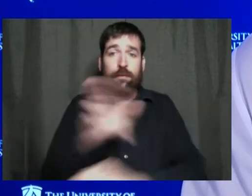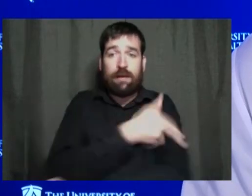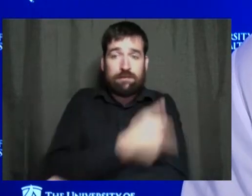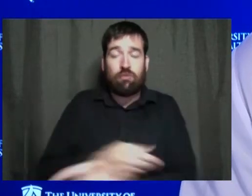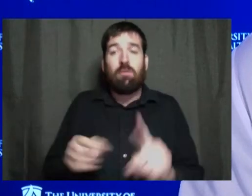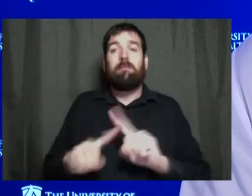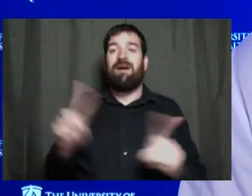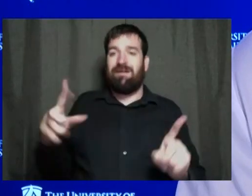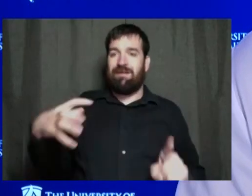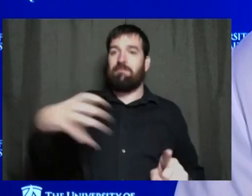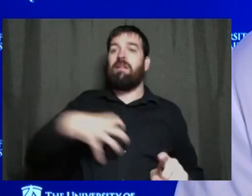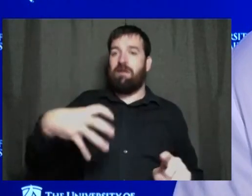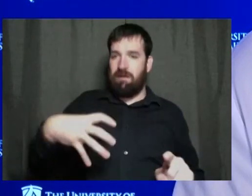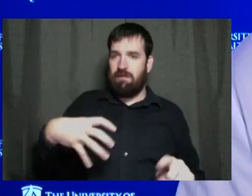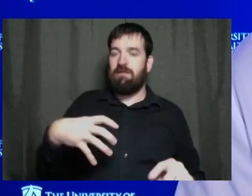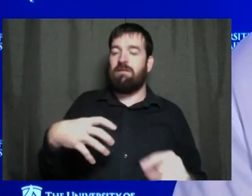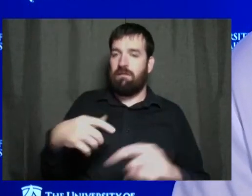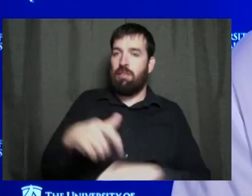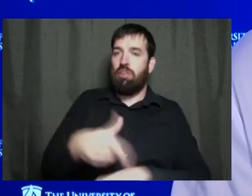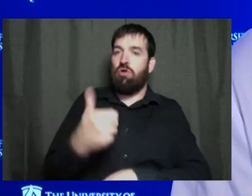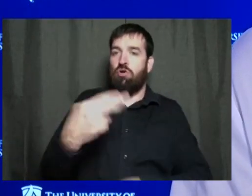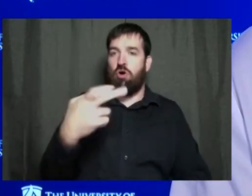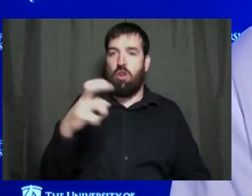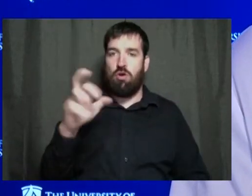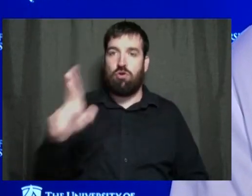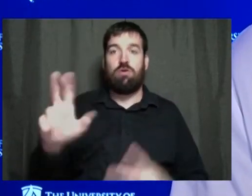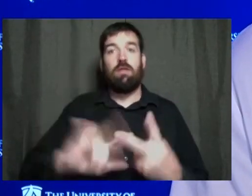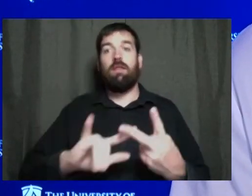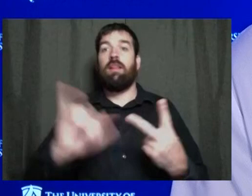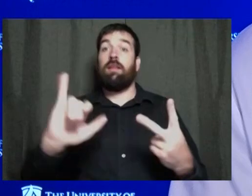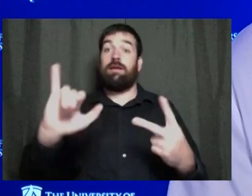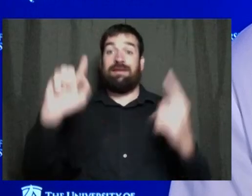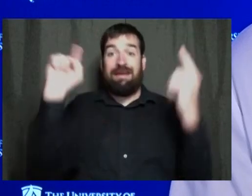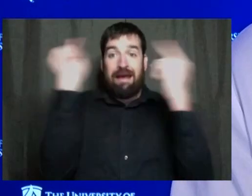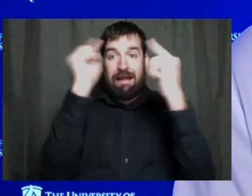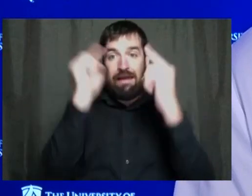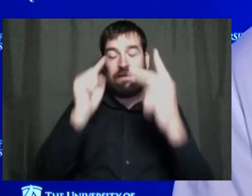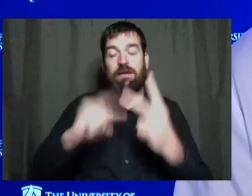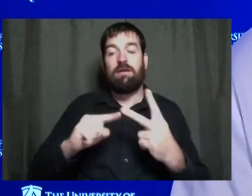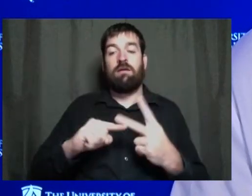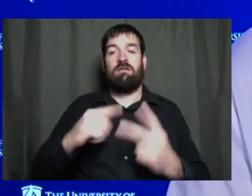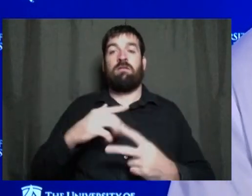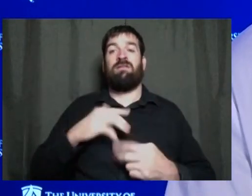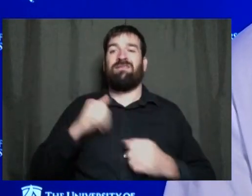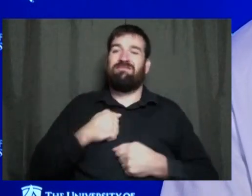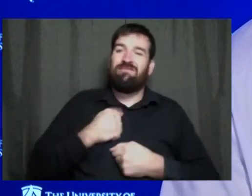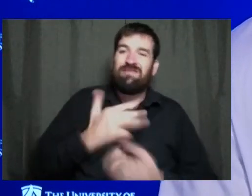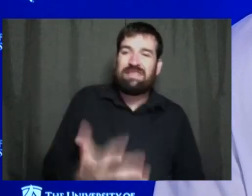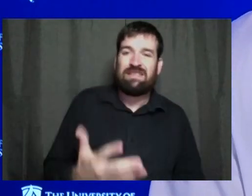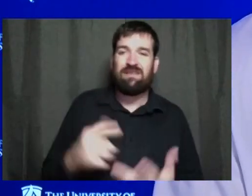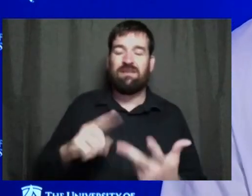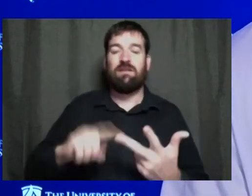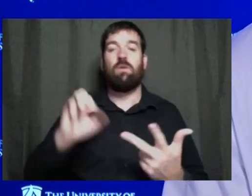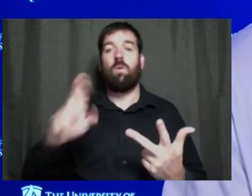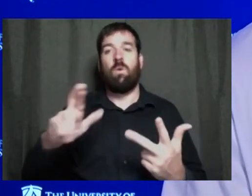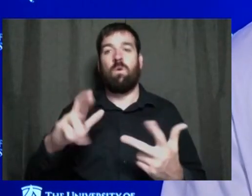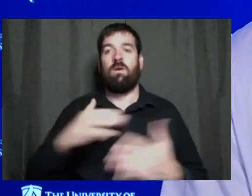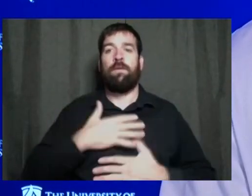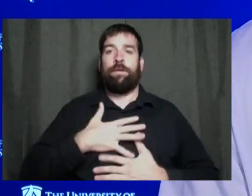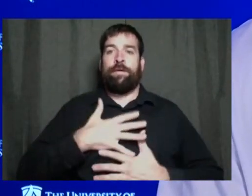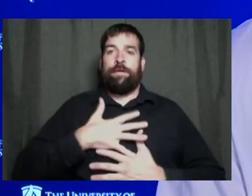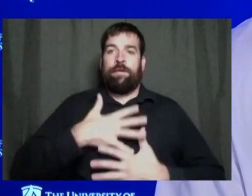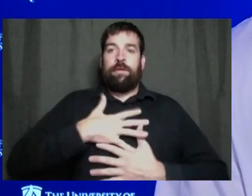those long haul symptoms such as fatigue or headache or even some shortness of breath and cough. So it does happen even with those